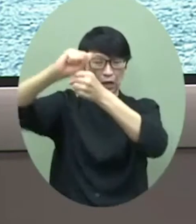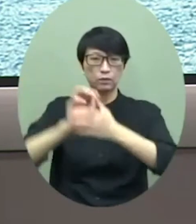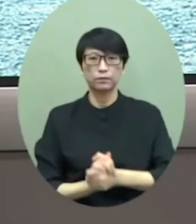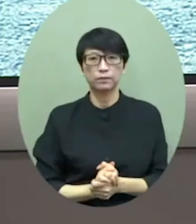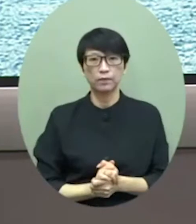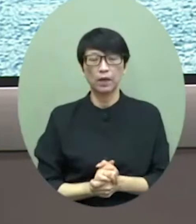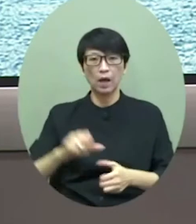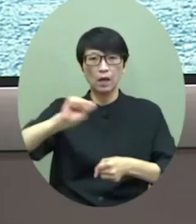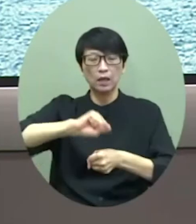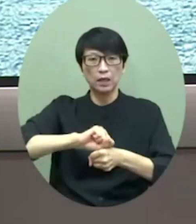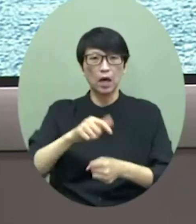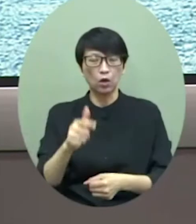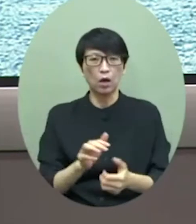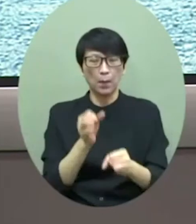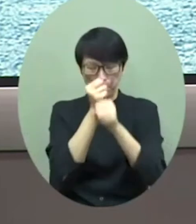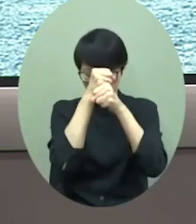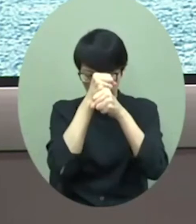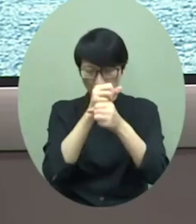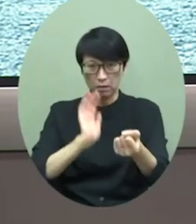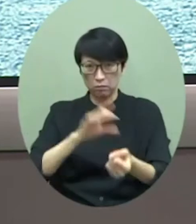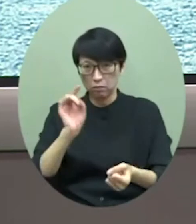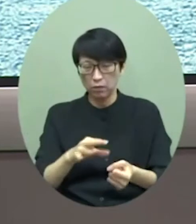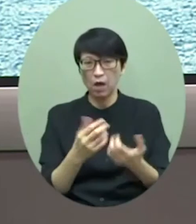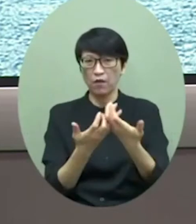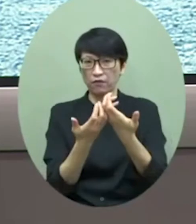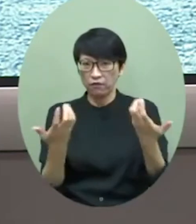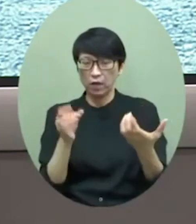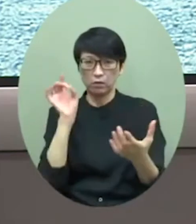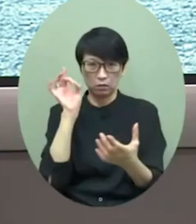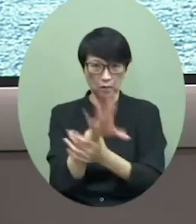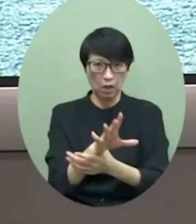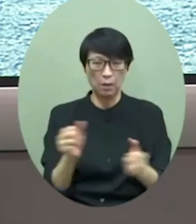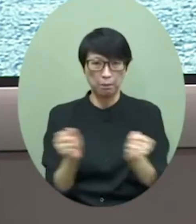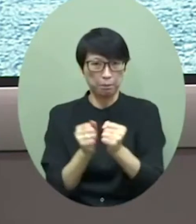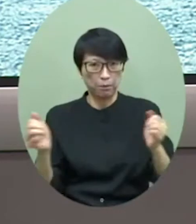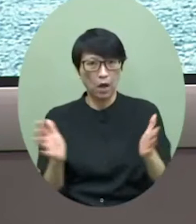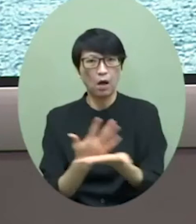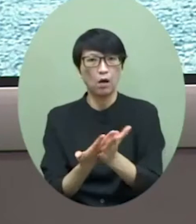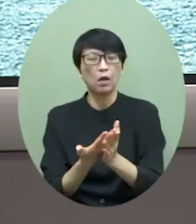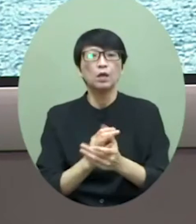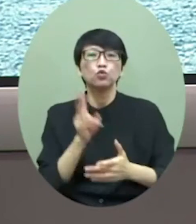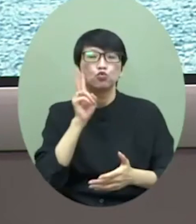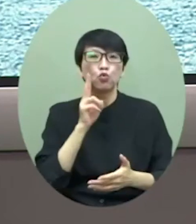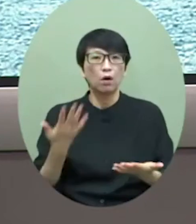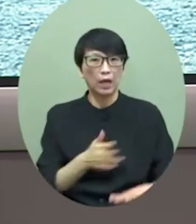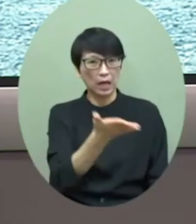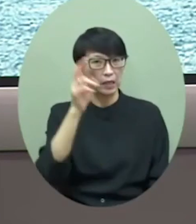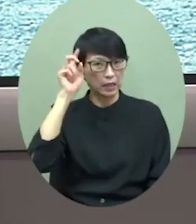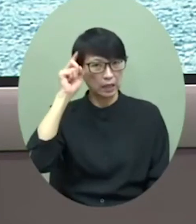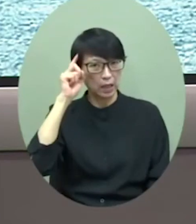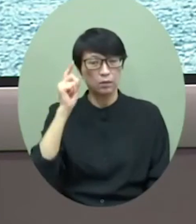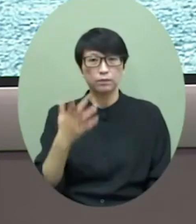the community, and there is an increasing risk day by day of a major outbreak. Now, by doing more tests, we will be